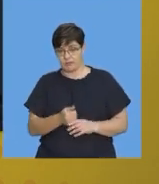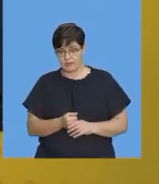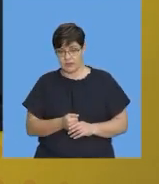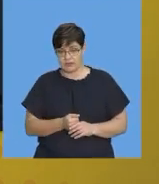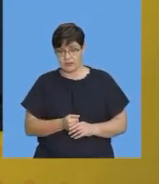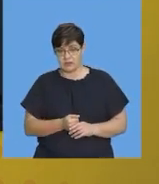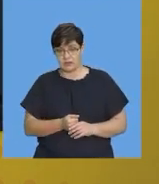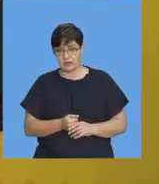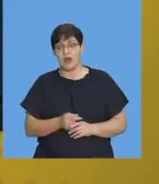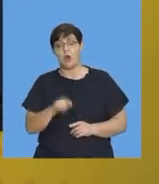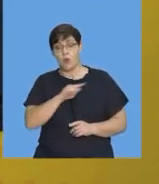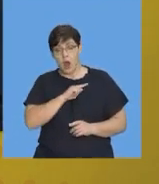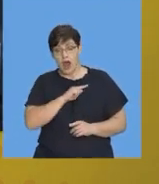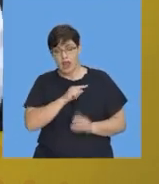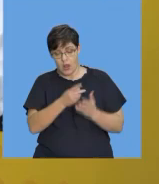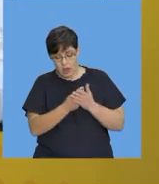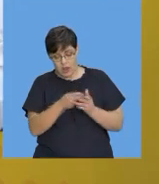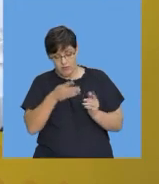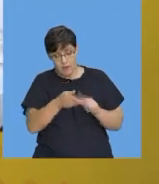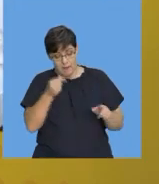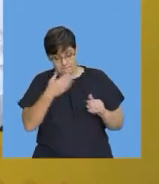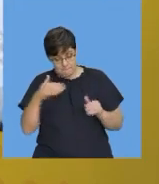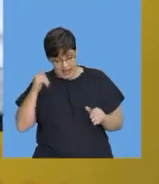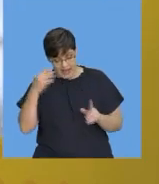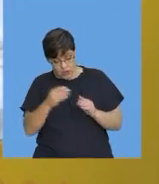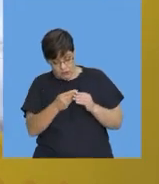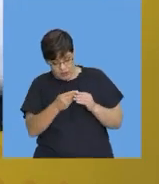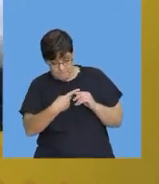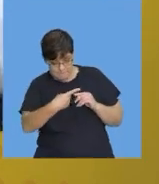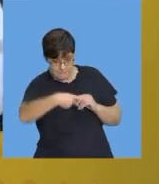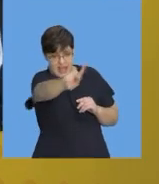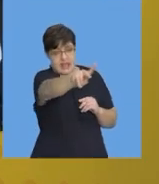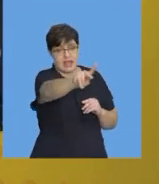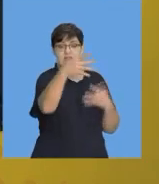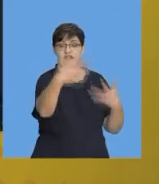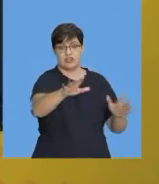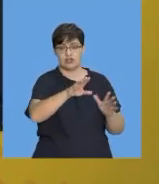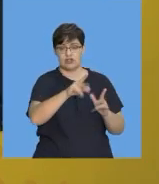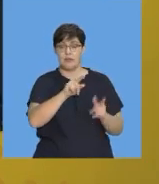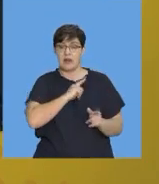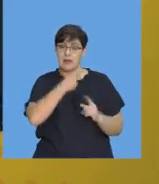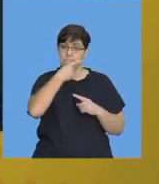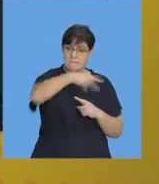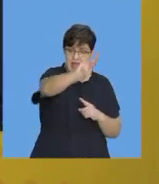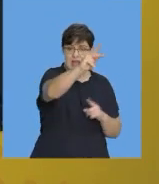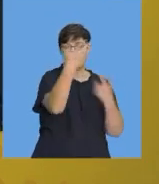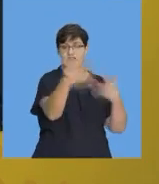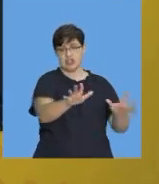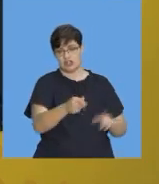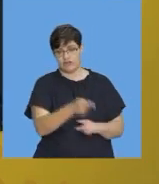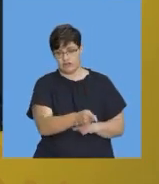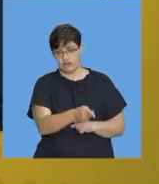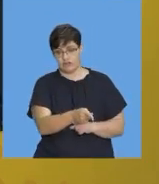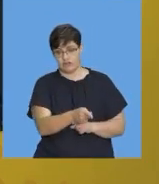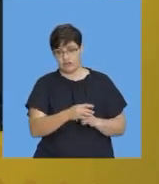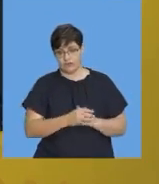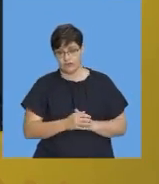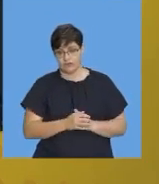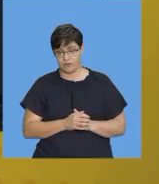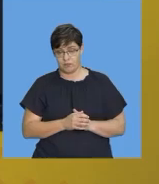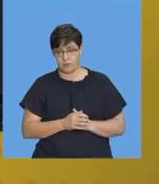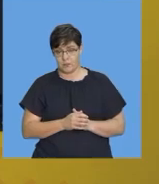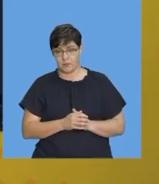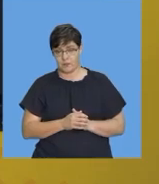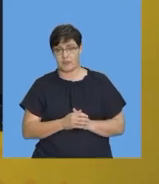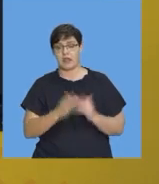of money that left our bank account. And remember, it's an outflow of cash. Got it? Now